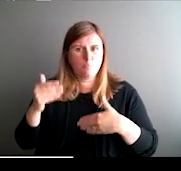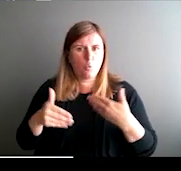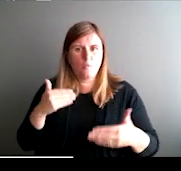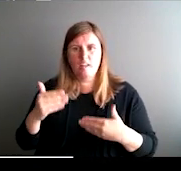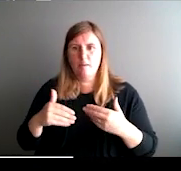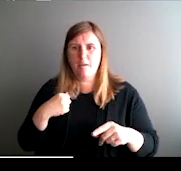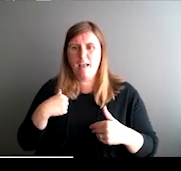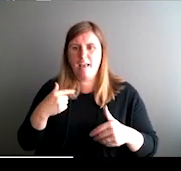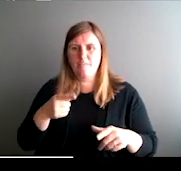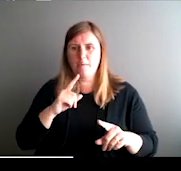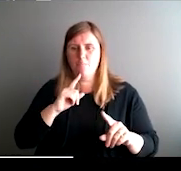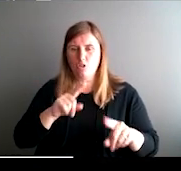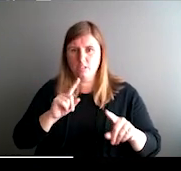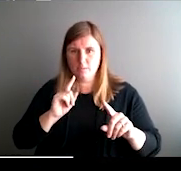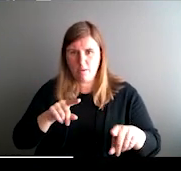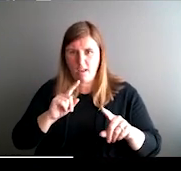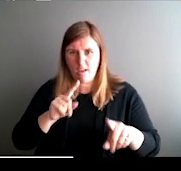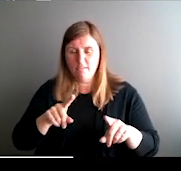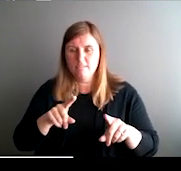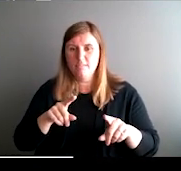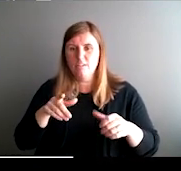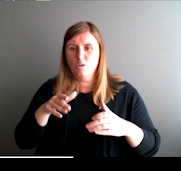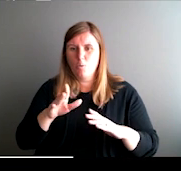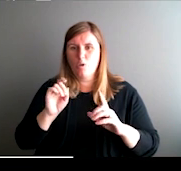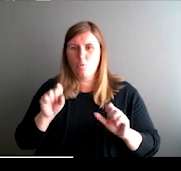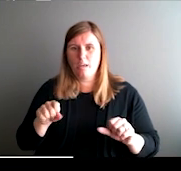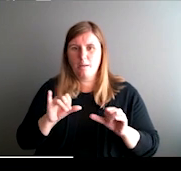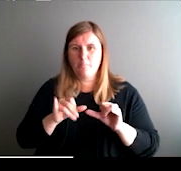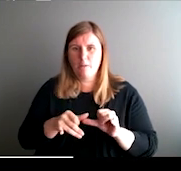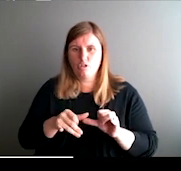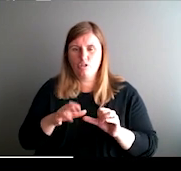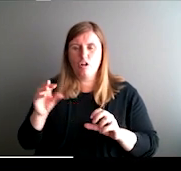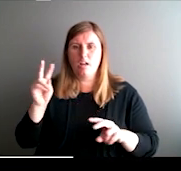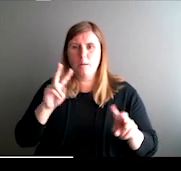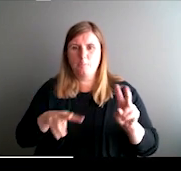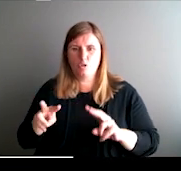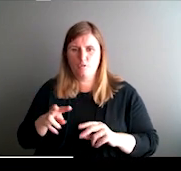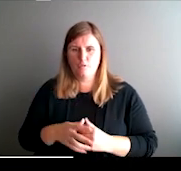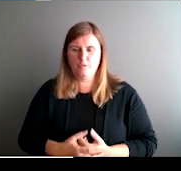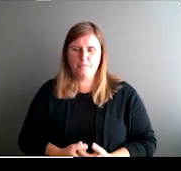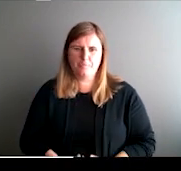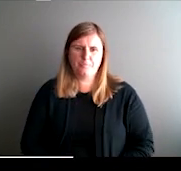by having them respond in a way you can measure and observe.